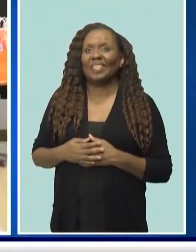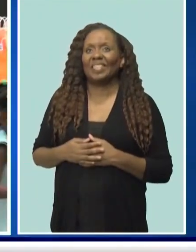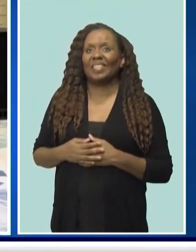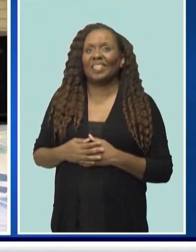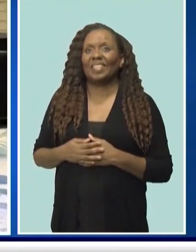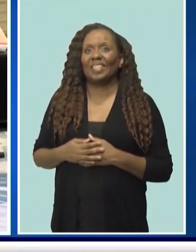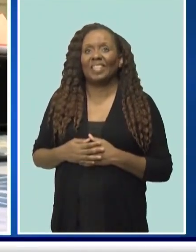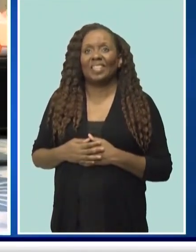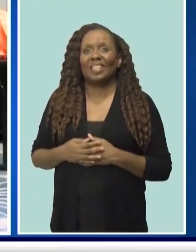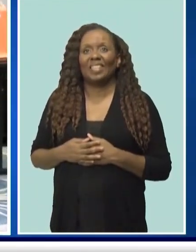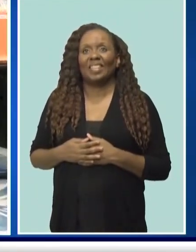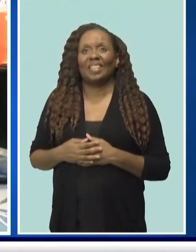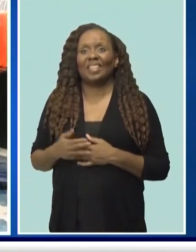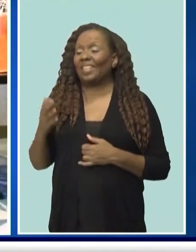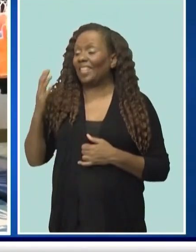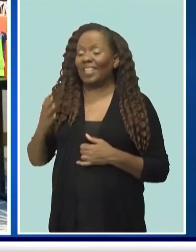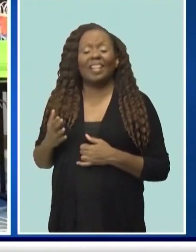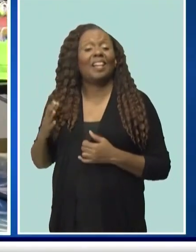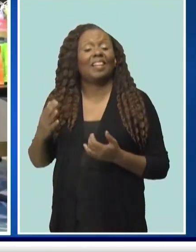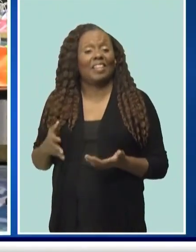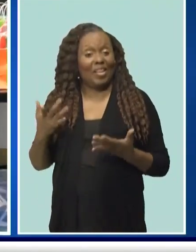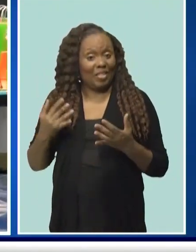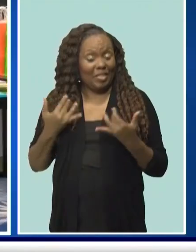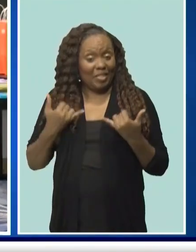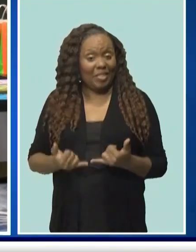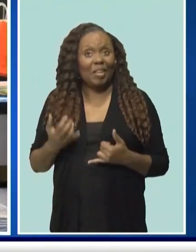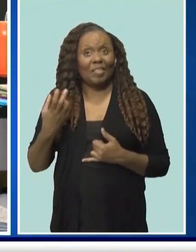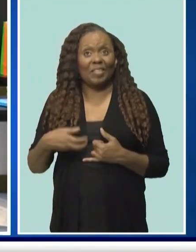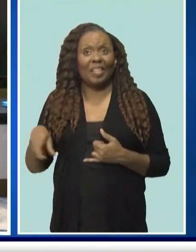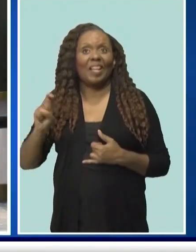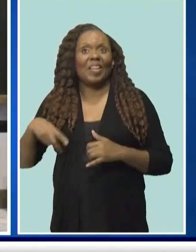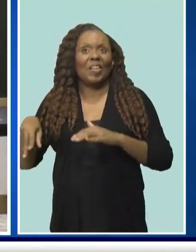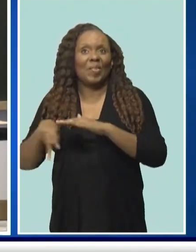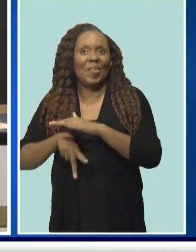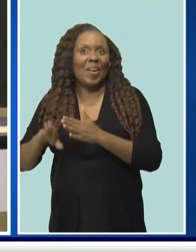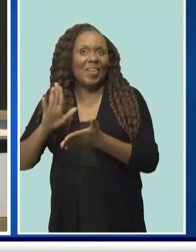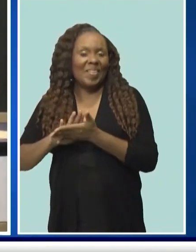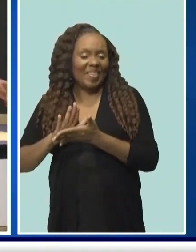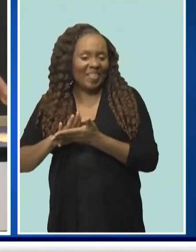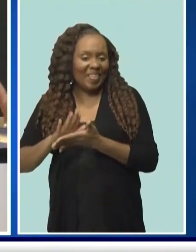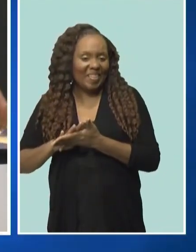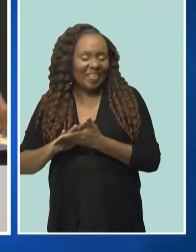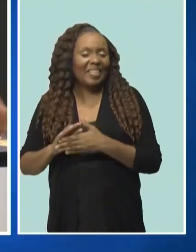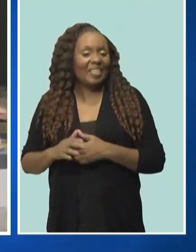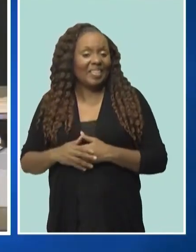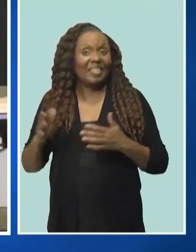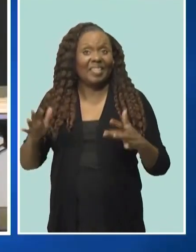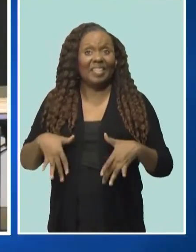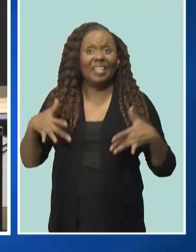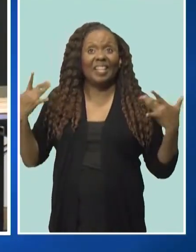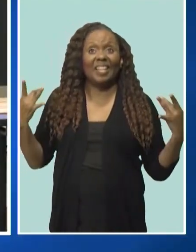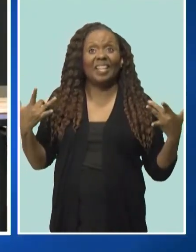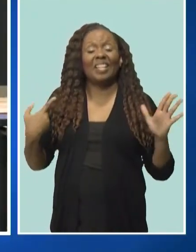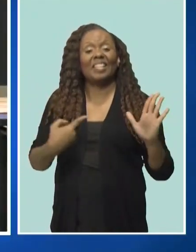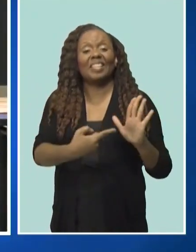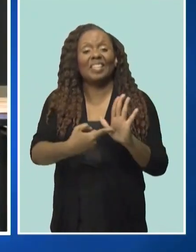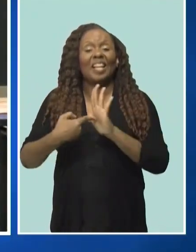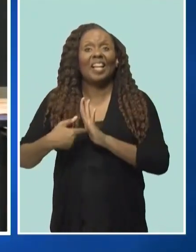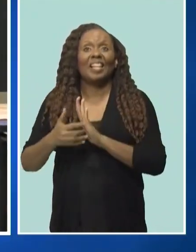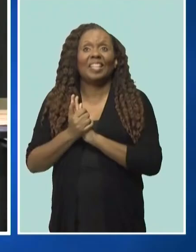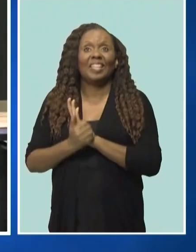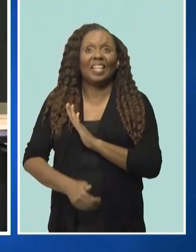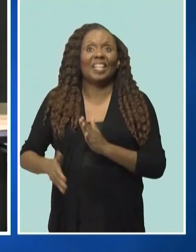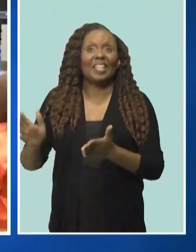nursery education for these youngsters and the beginning of their move to primary school. For the occasion, they also displayed their talent